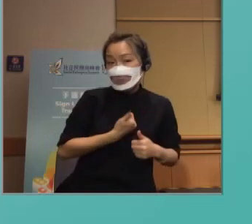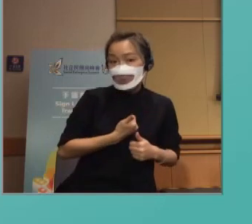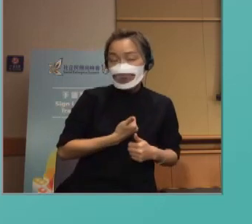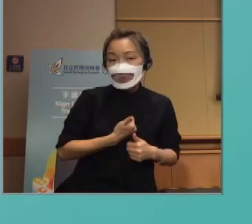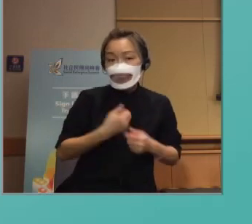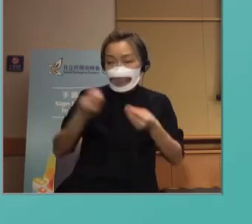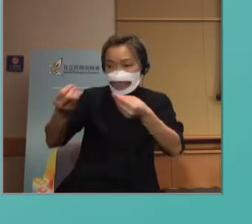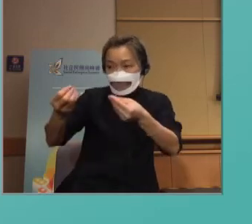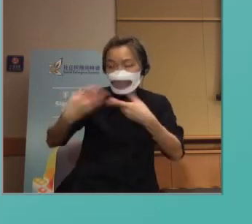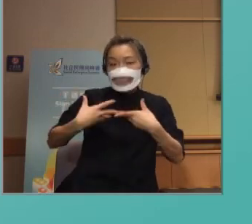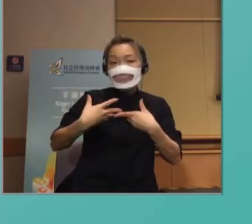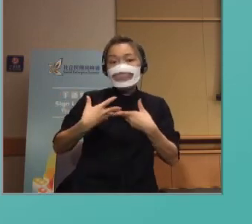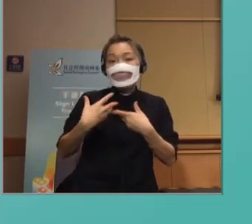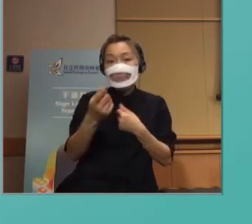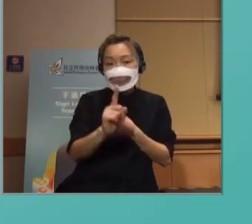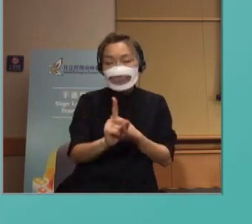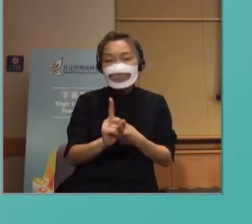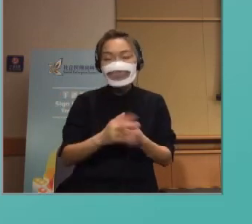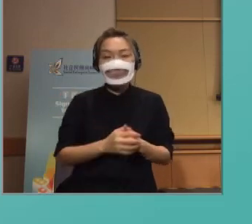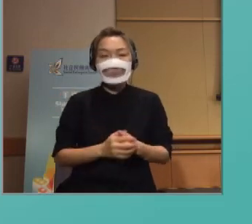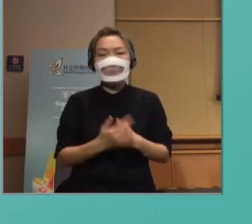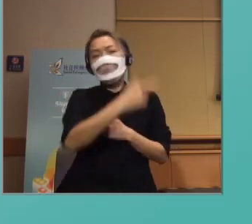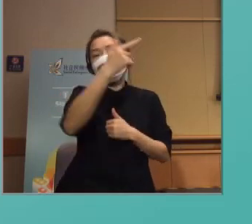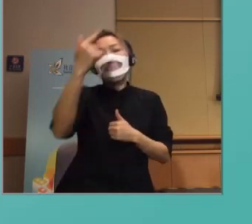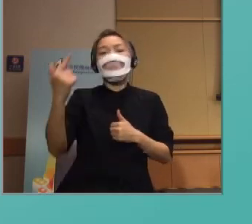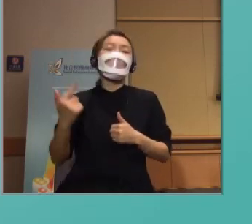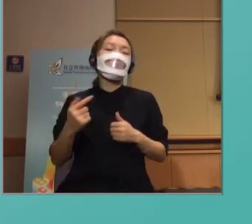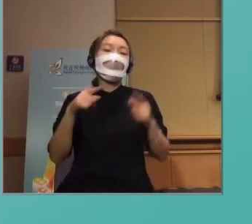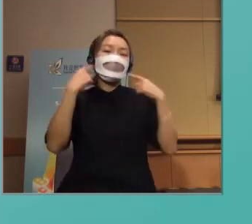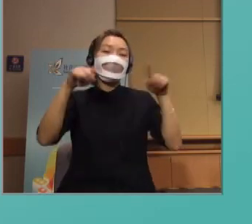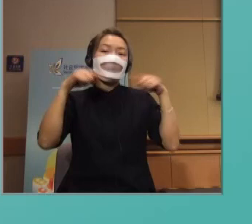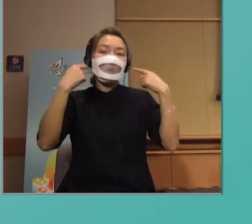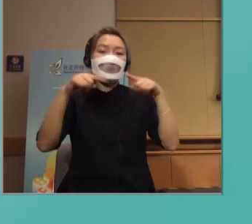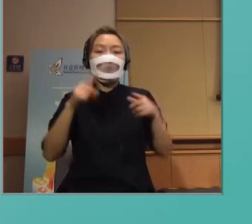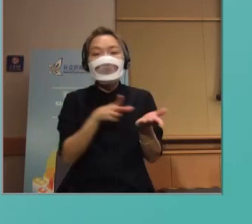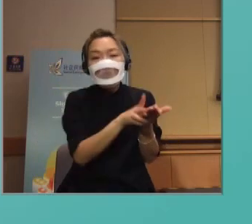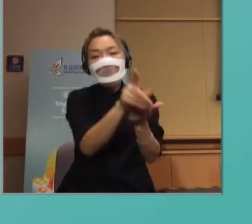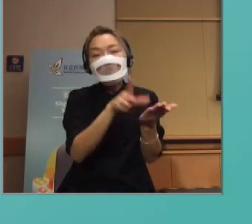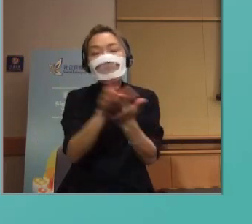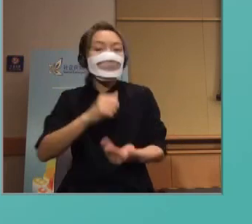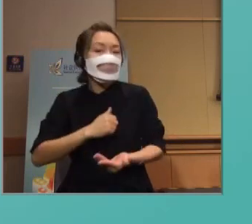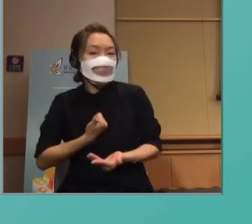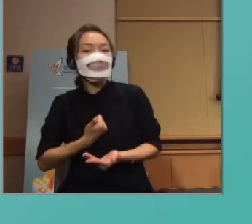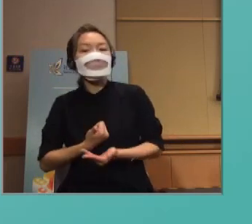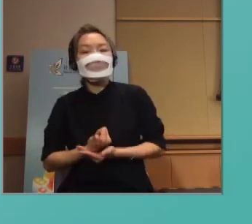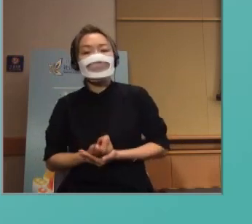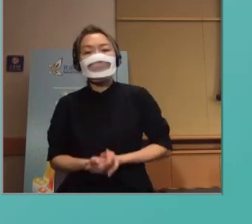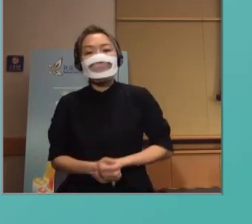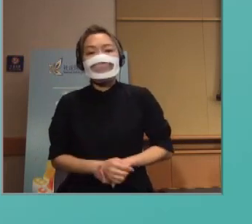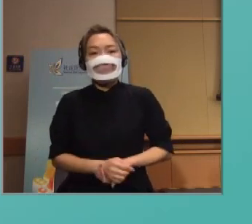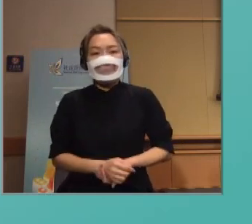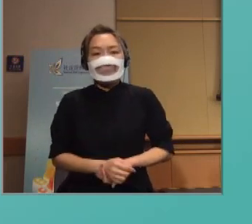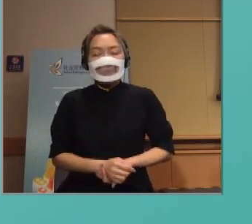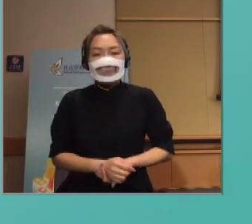most of them actually struggling. For someone who's very famous musician or celebrities, perhaps NFT doesn't really mean a lot.